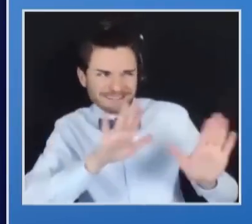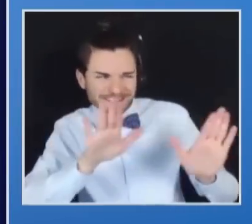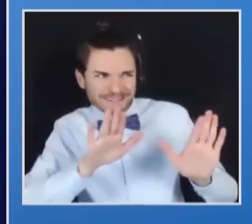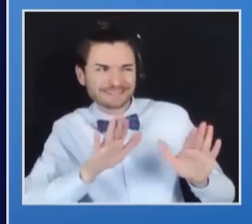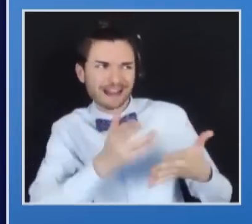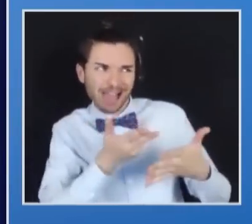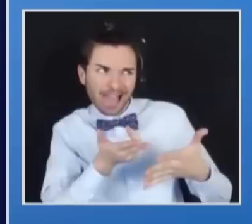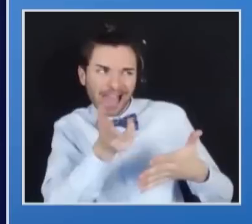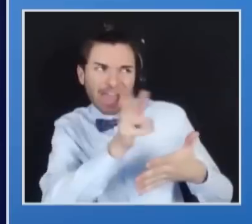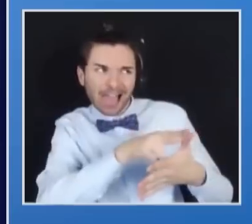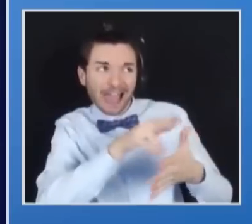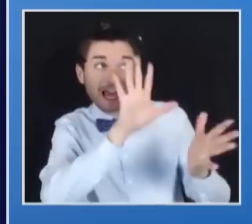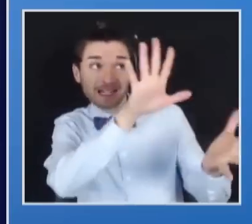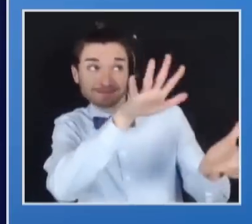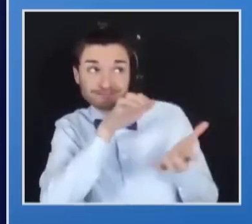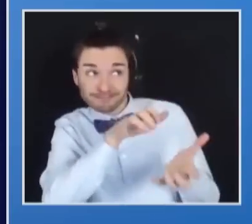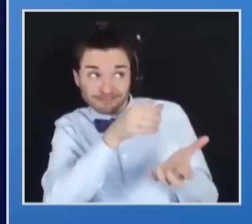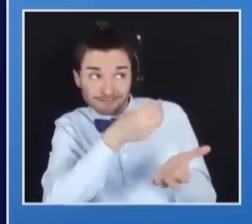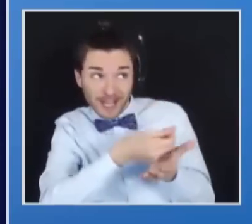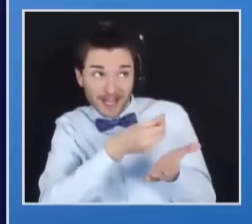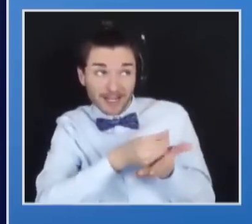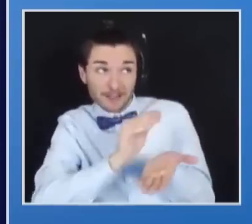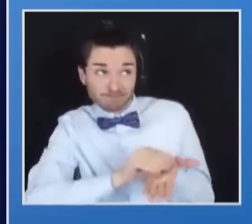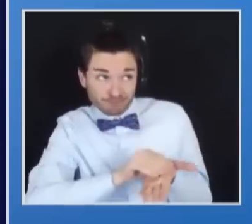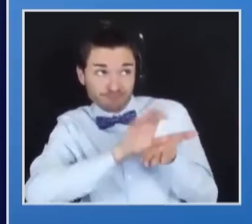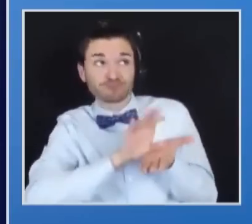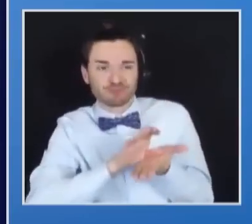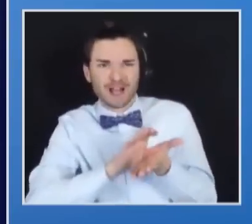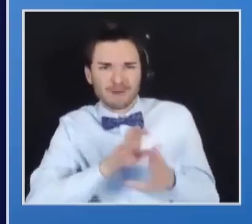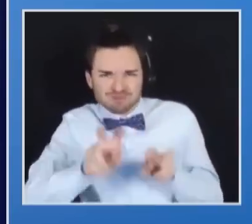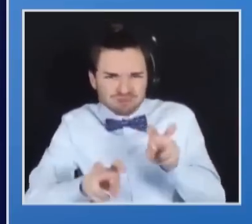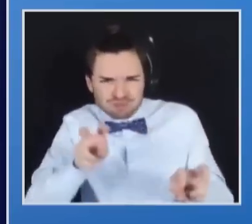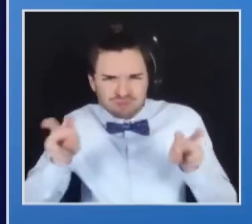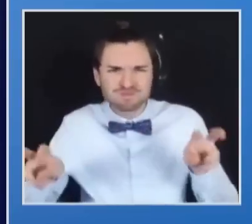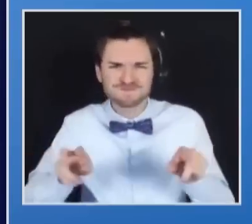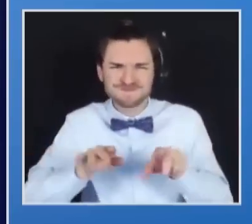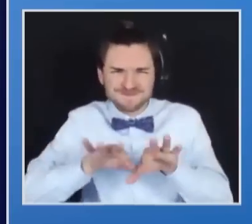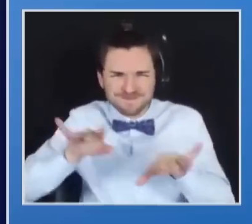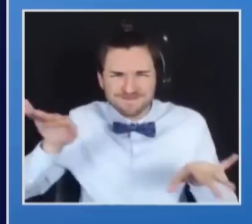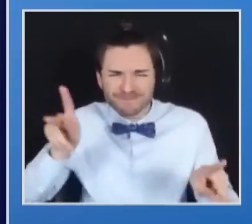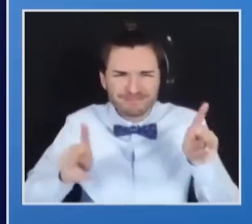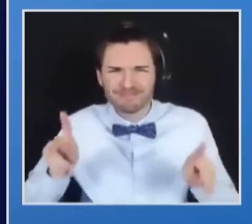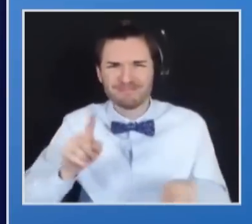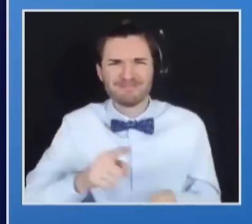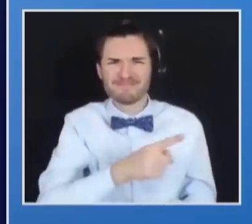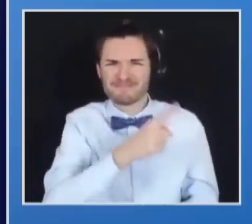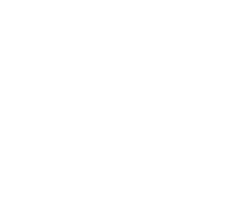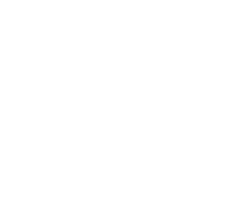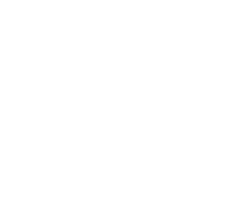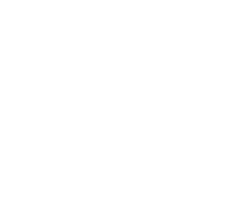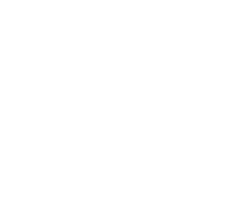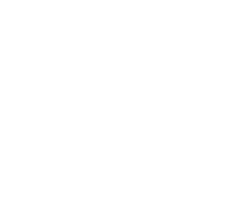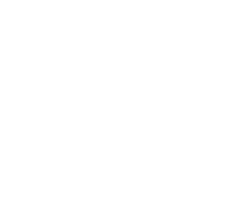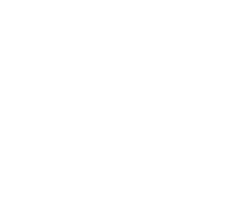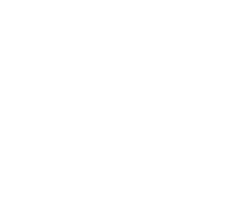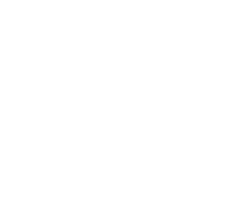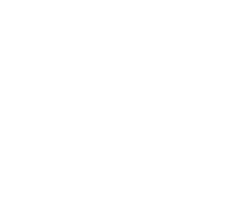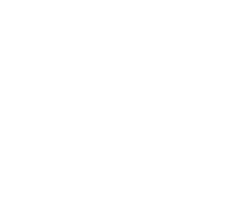this time make sure we bring everybody along, black, white, Hispanic, disabled, everyone comes along.